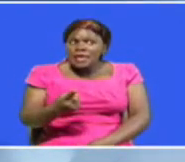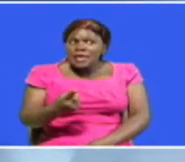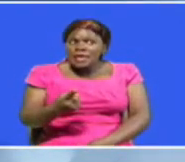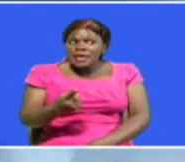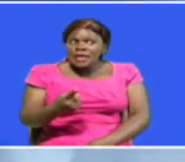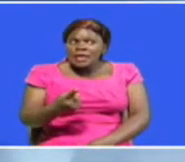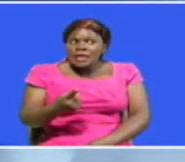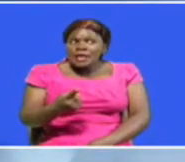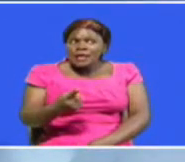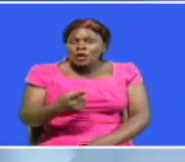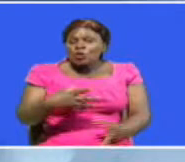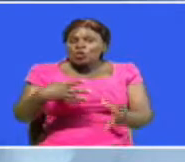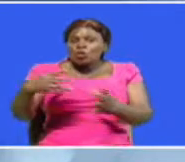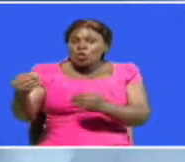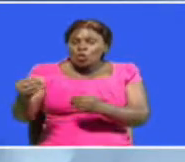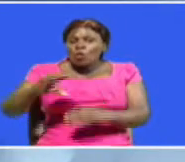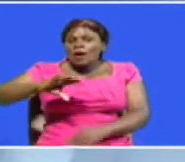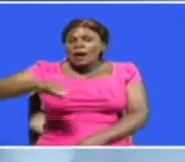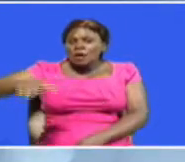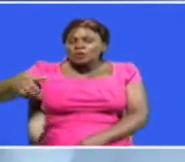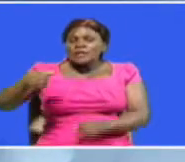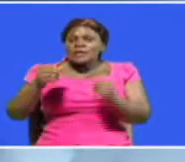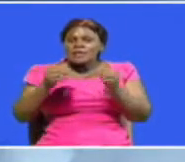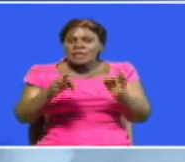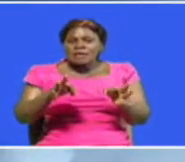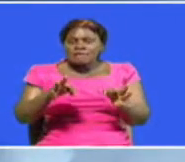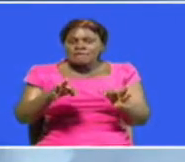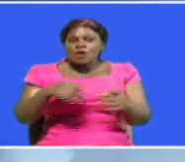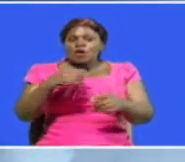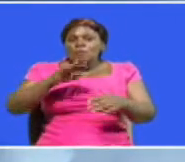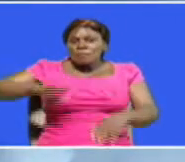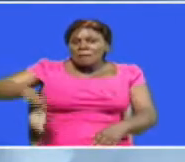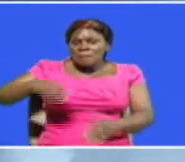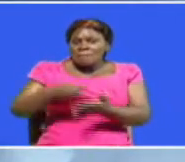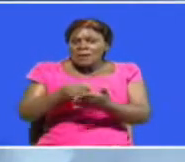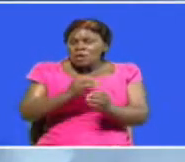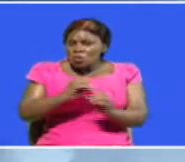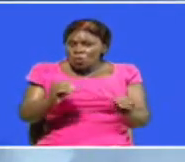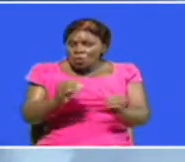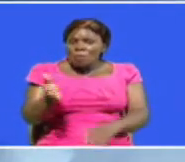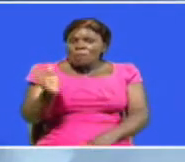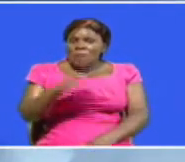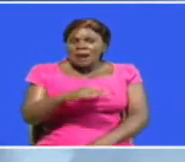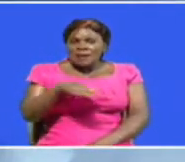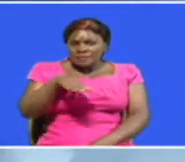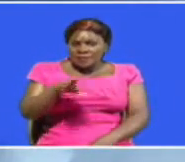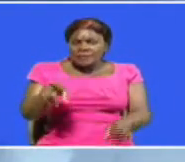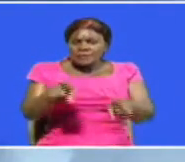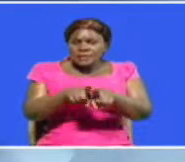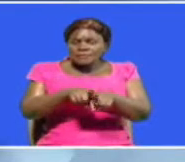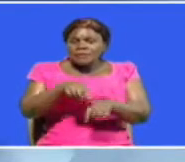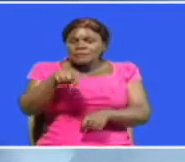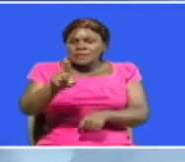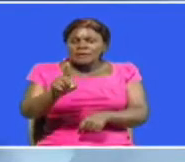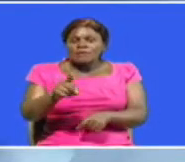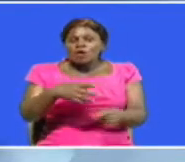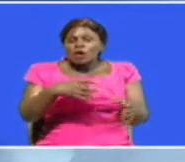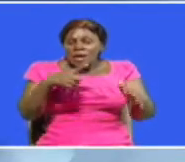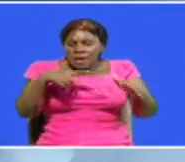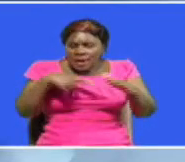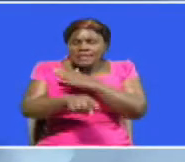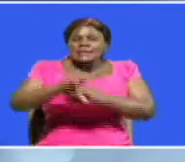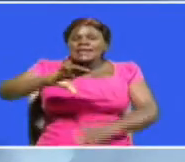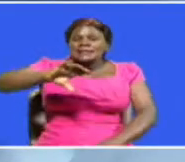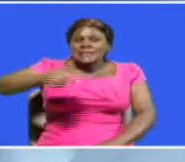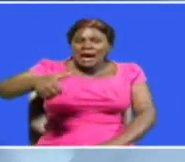the Uasin Gishu county leadership if they delay further in refunding their monies. They have also vowed to storm Eldoret